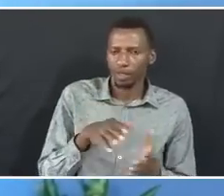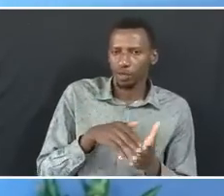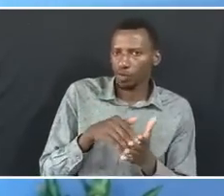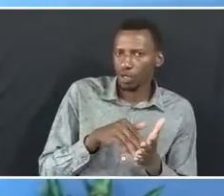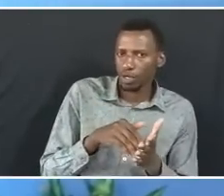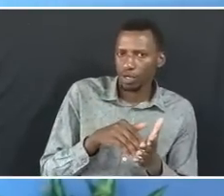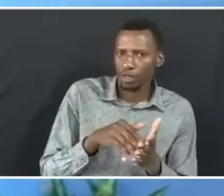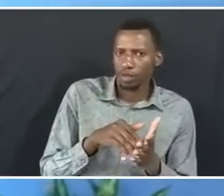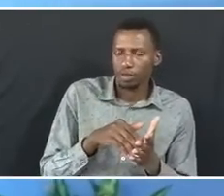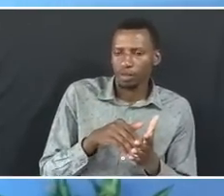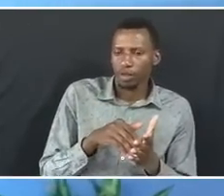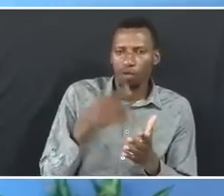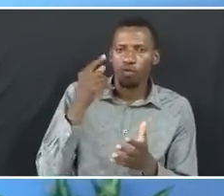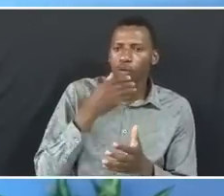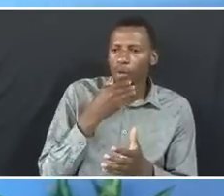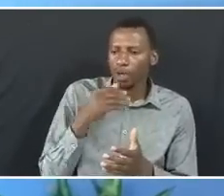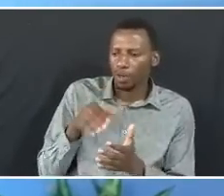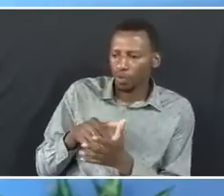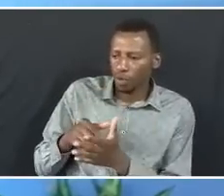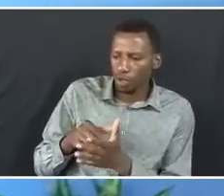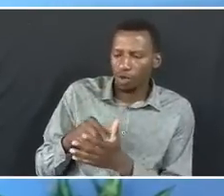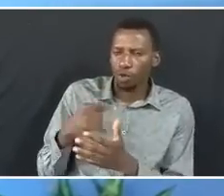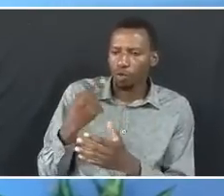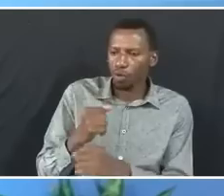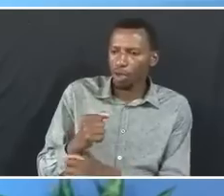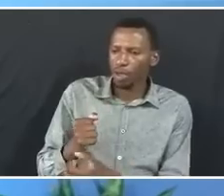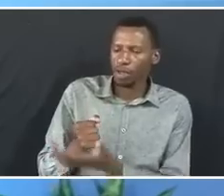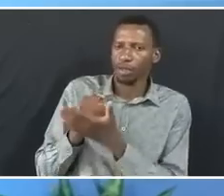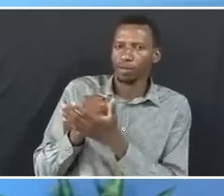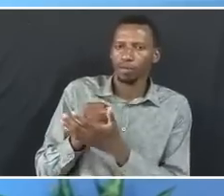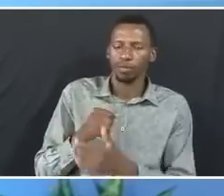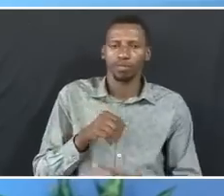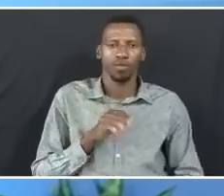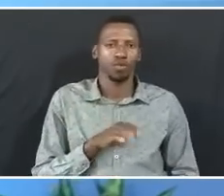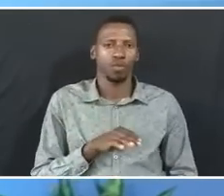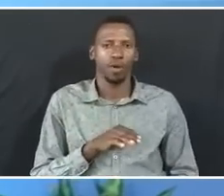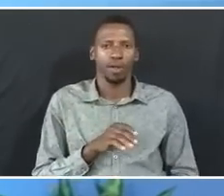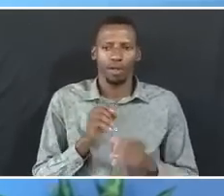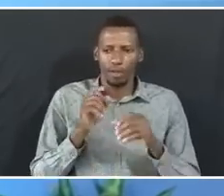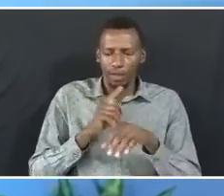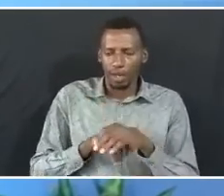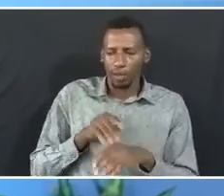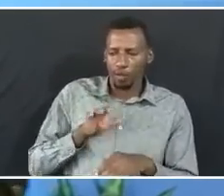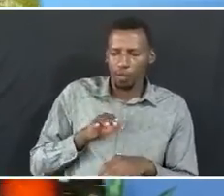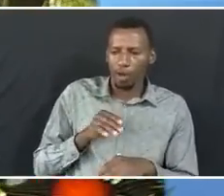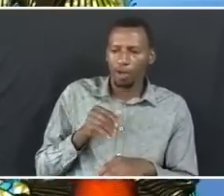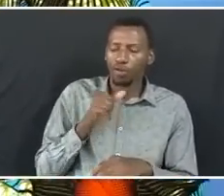by a woman. And when she's absent, you're back to square one.